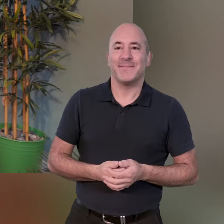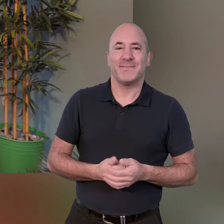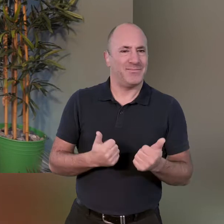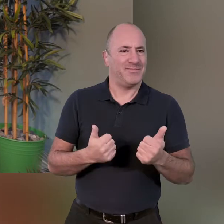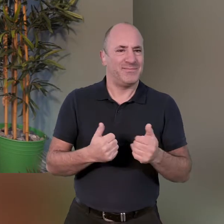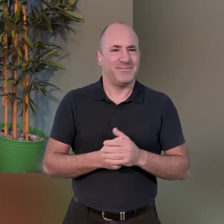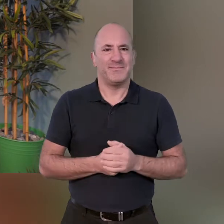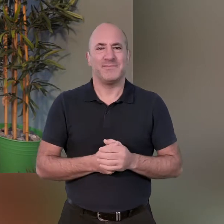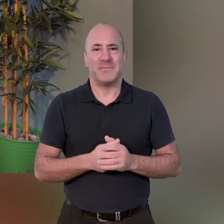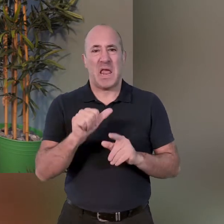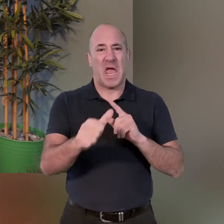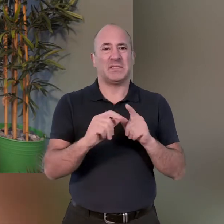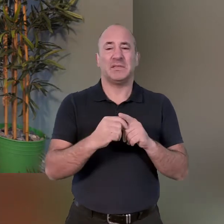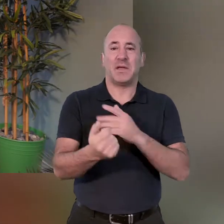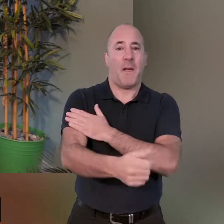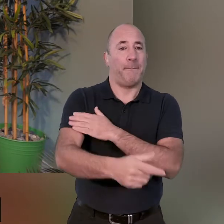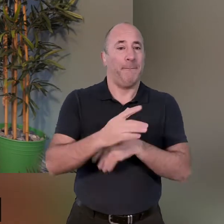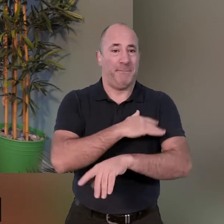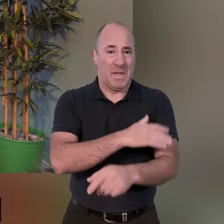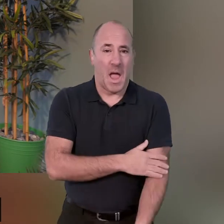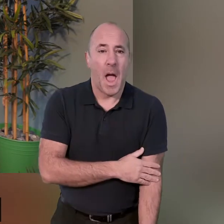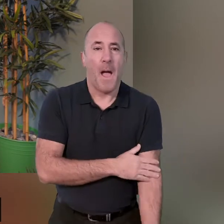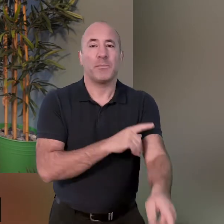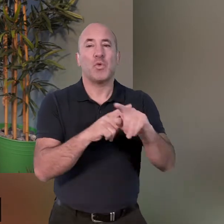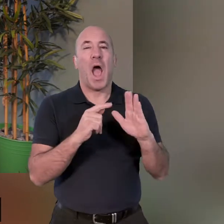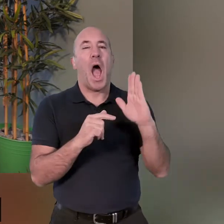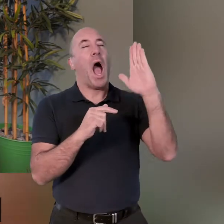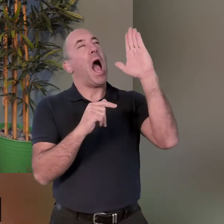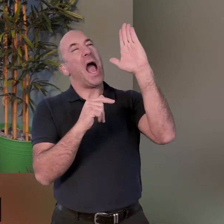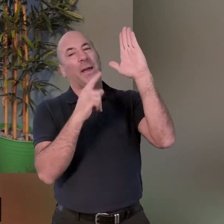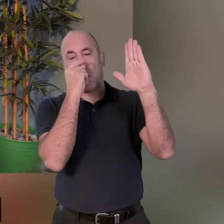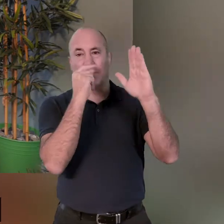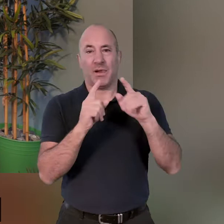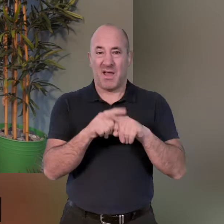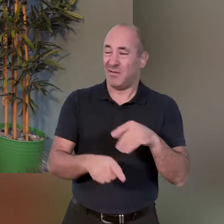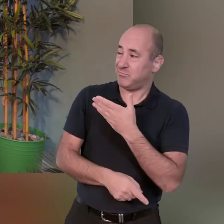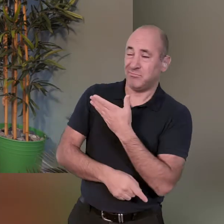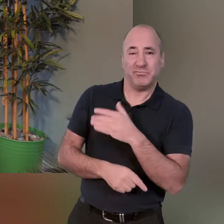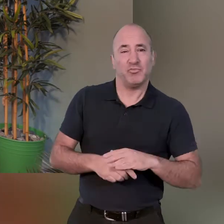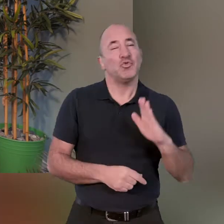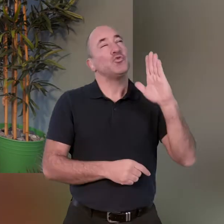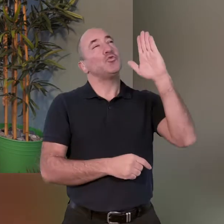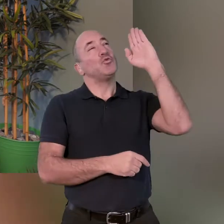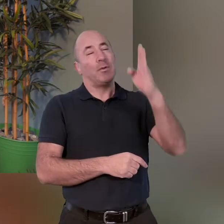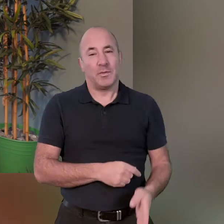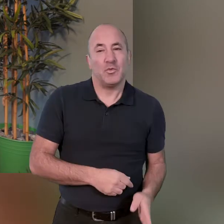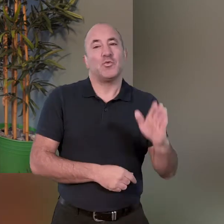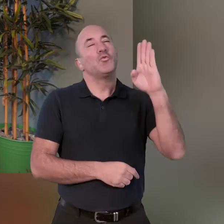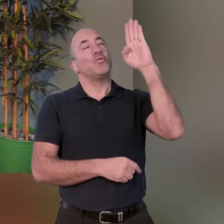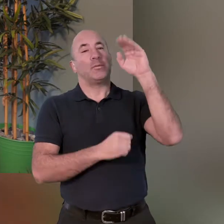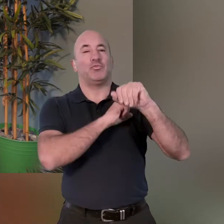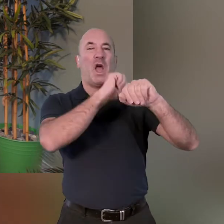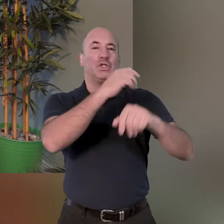Excellent. Next exercise, we're going to take one arm. We're going to reach up as high as you can and then back down again. Reaching up, good work. So the interval